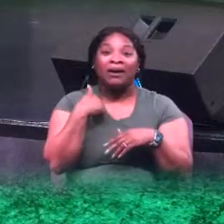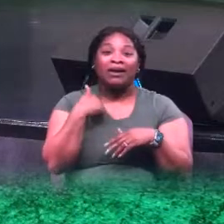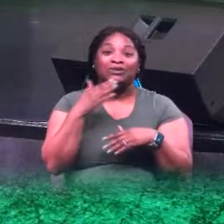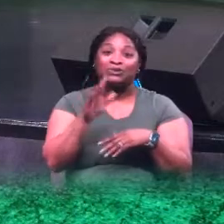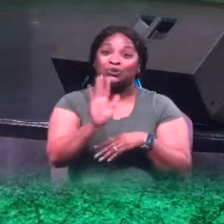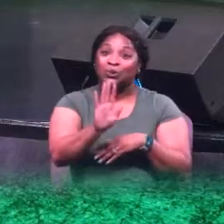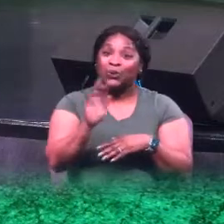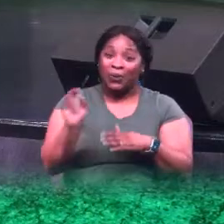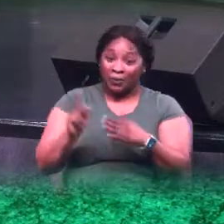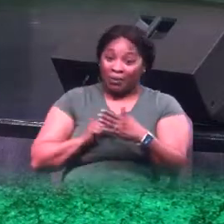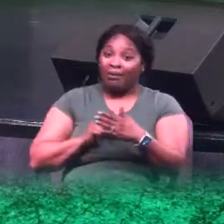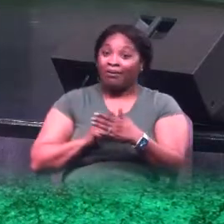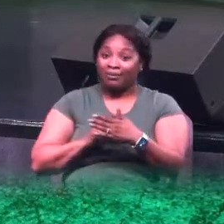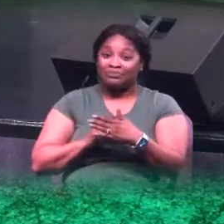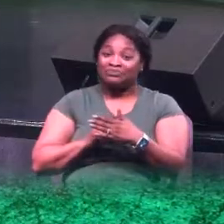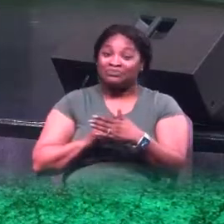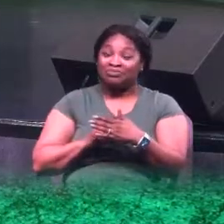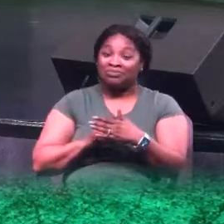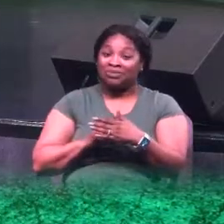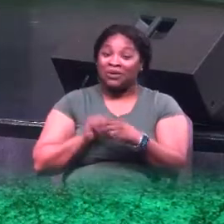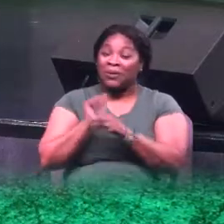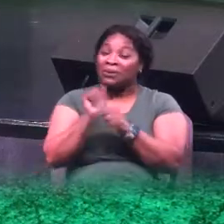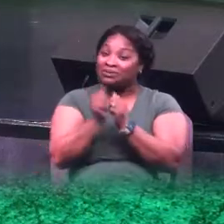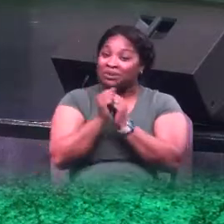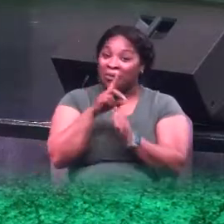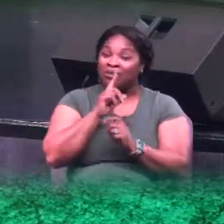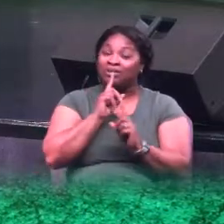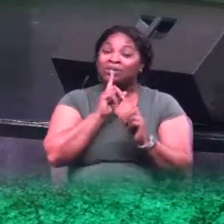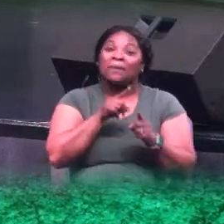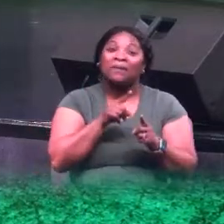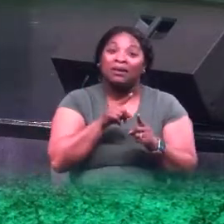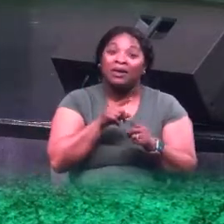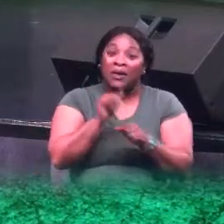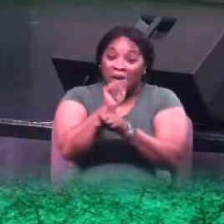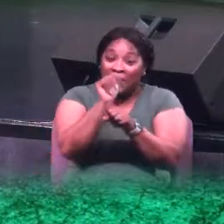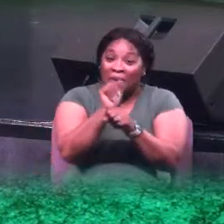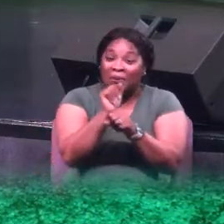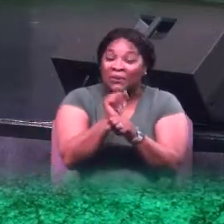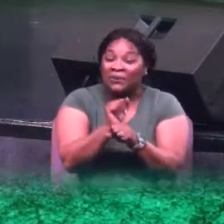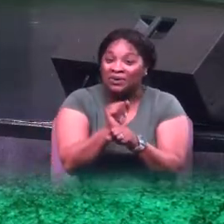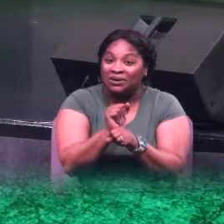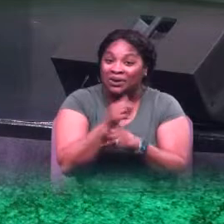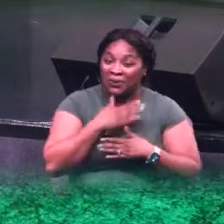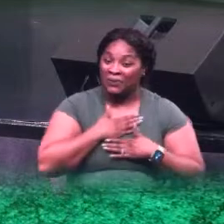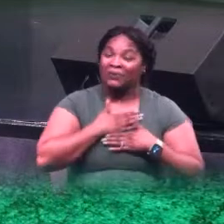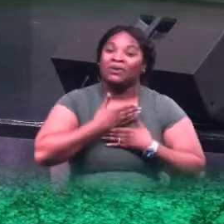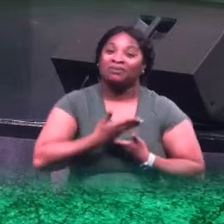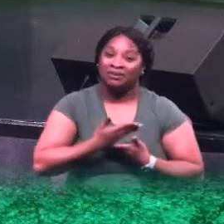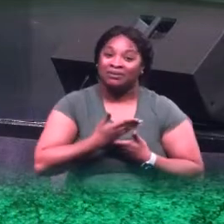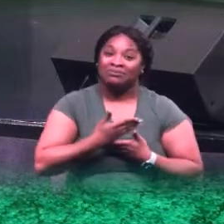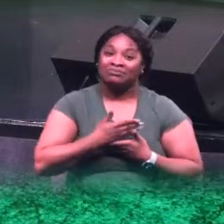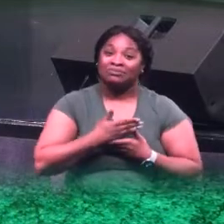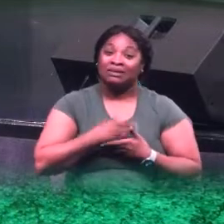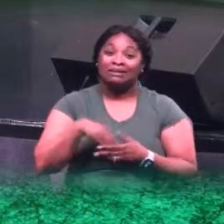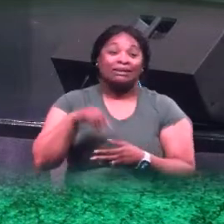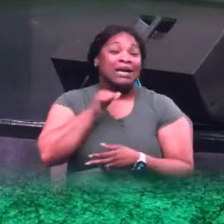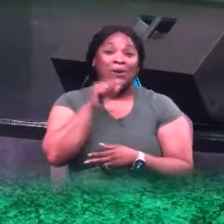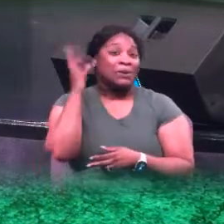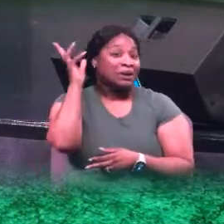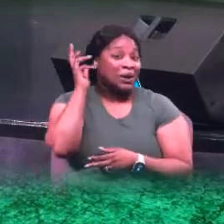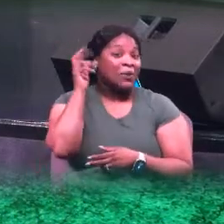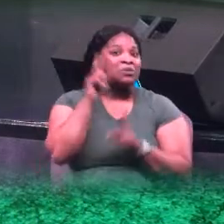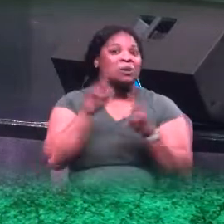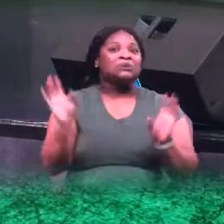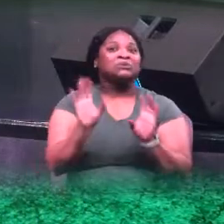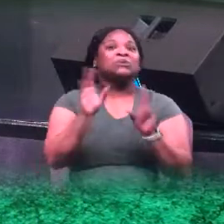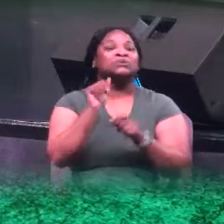They're collaborating because of the command, and they're cooperating. They're not just hearers of the word, they're doers of the word. Jesus